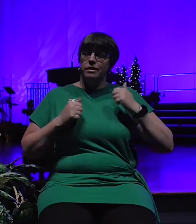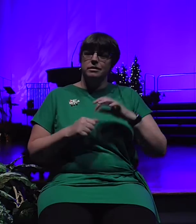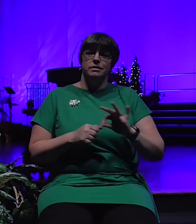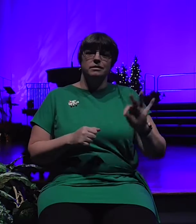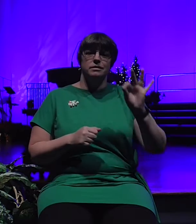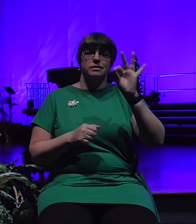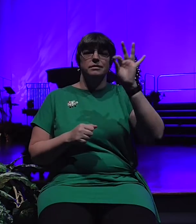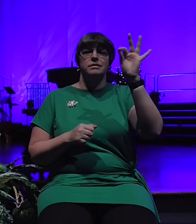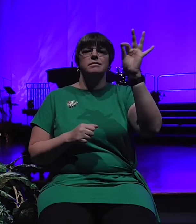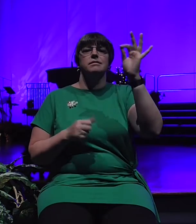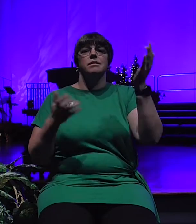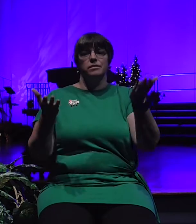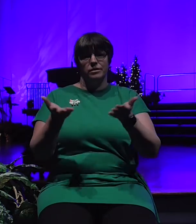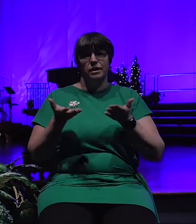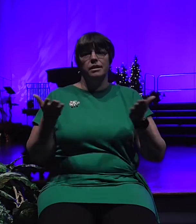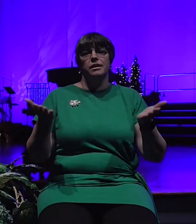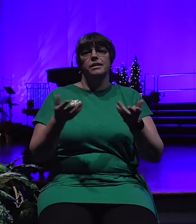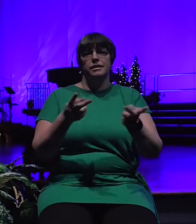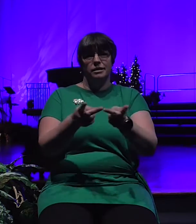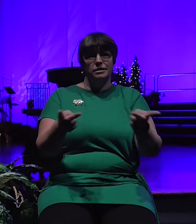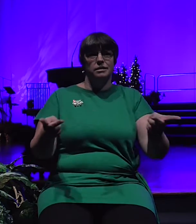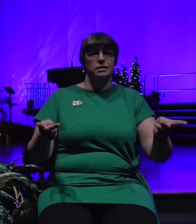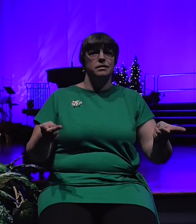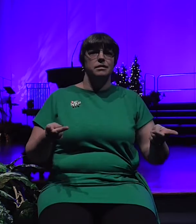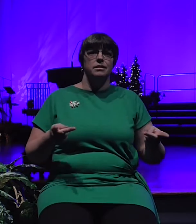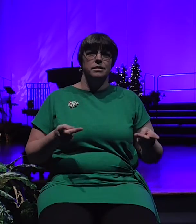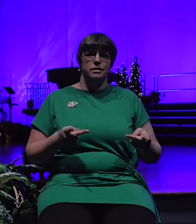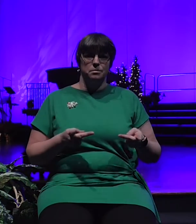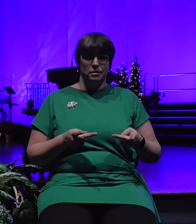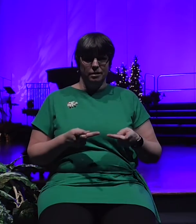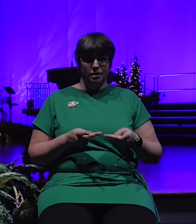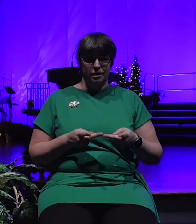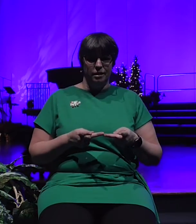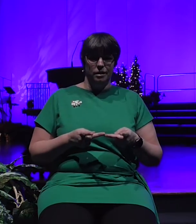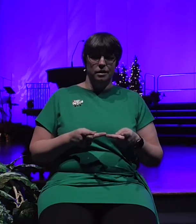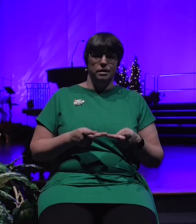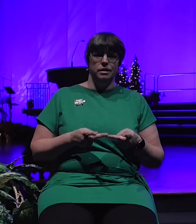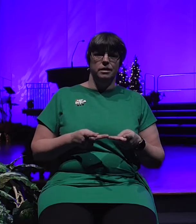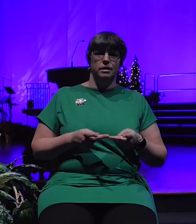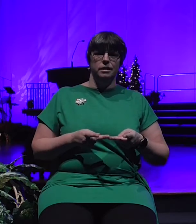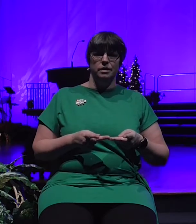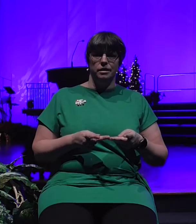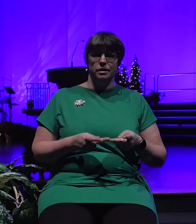Surely the presence of God is in this place.